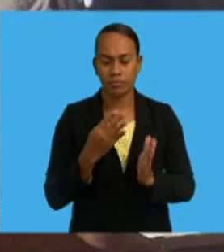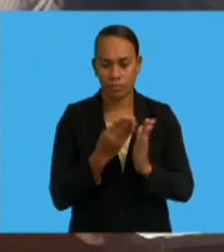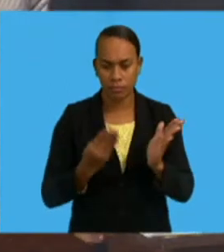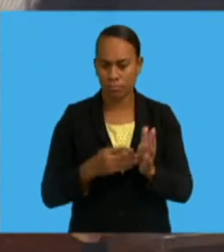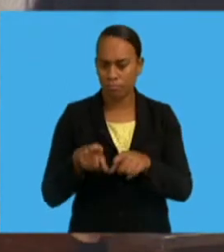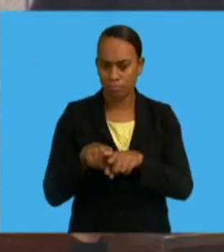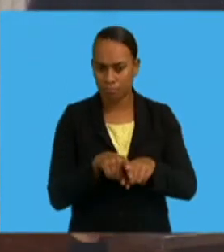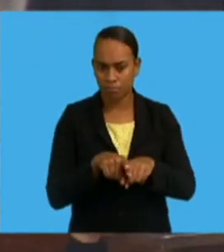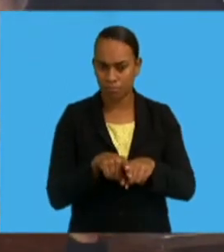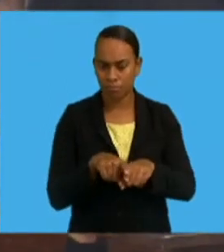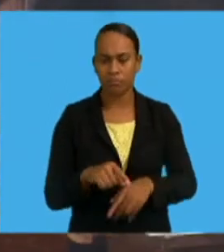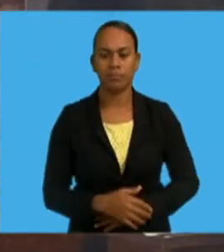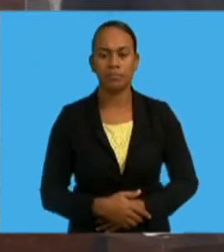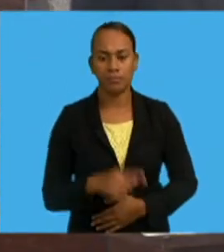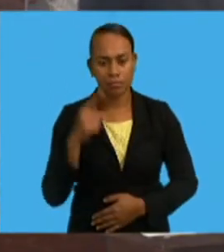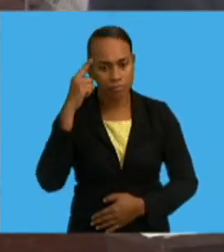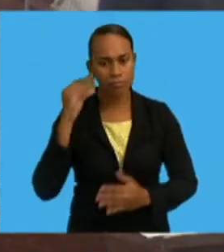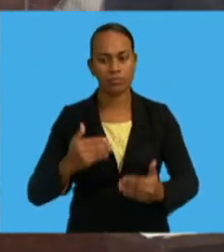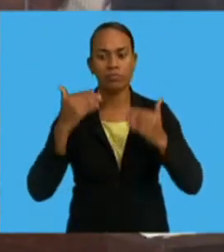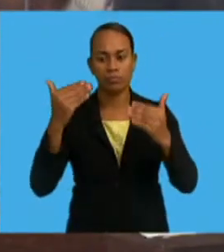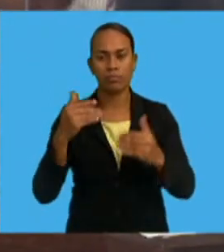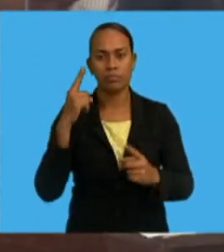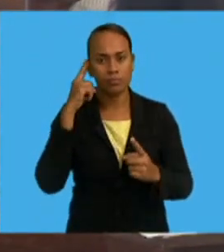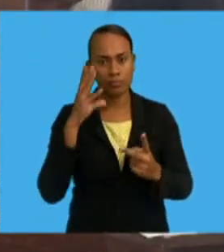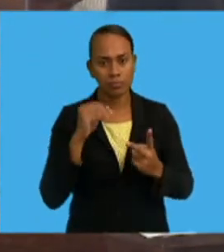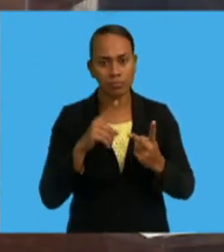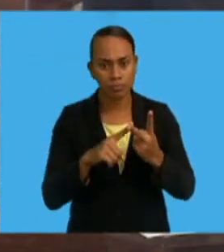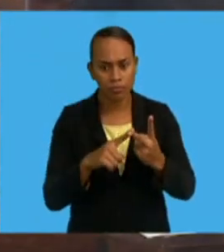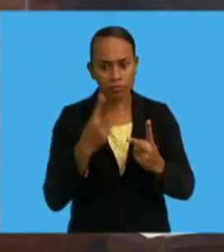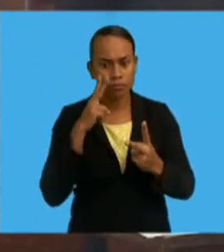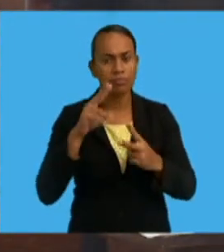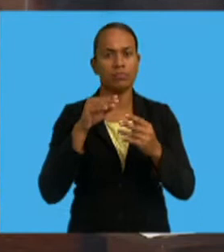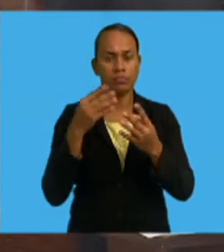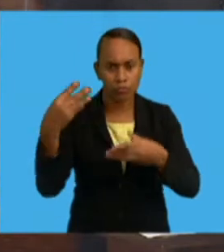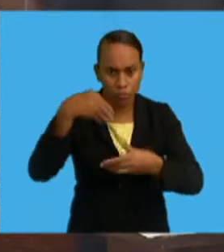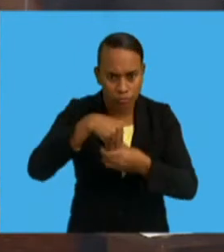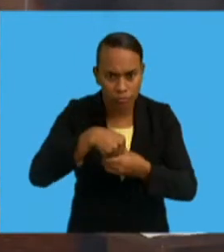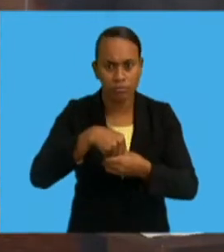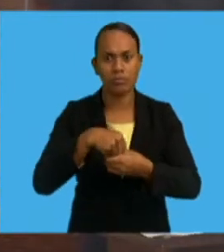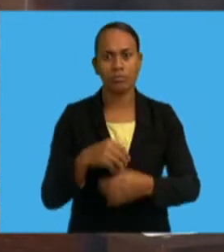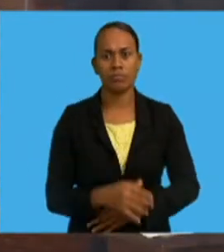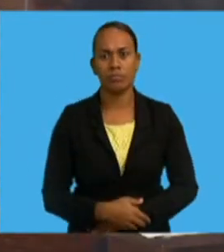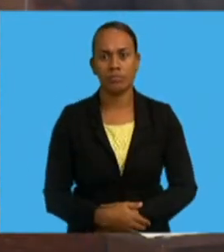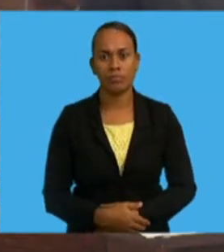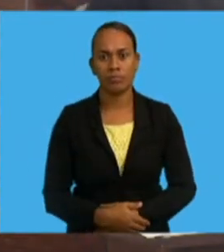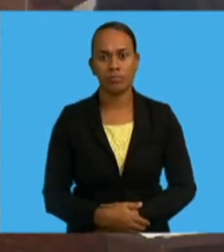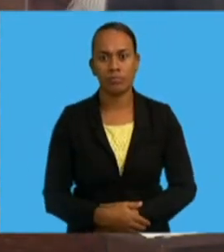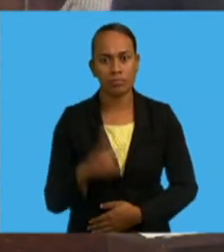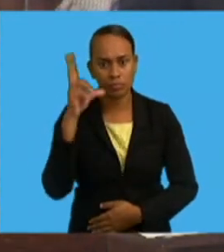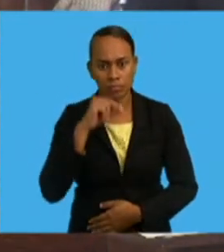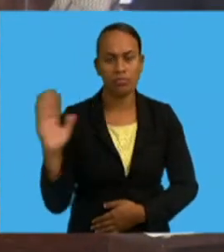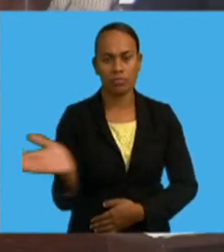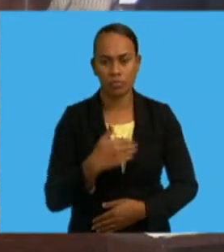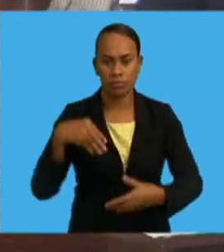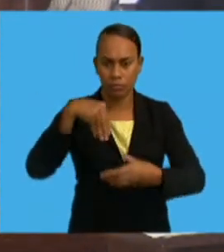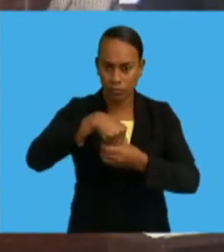budget, forward-thinking, forward-looking, all-inclusive, and not leaving any Fijian behind. Madam Speaker, like the Honourable